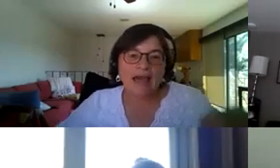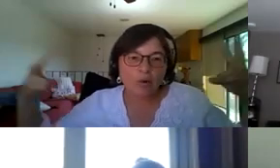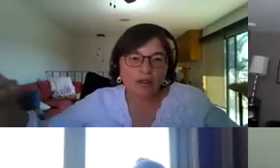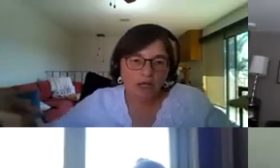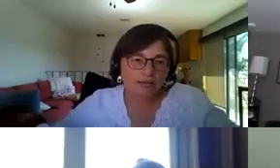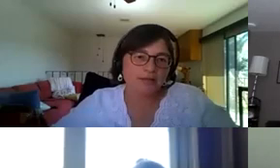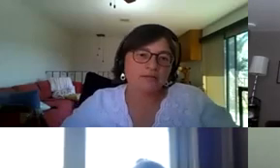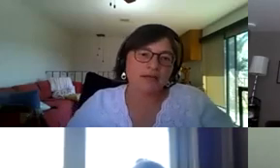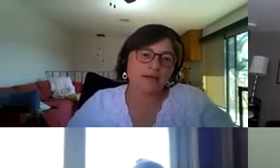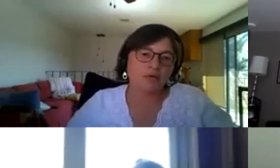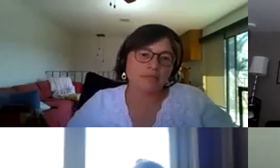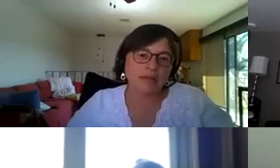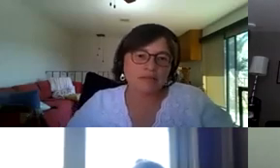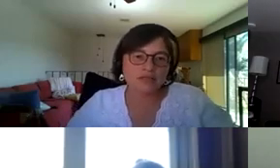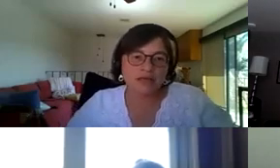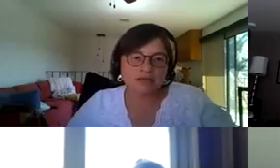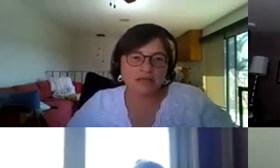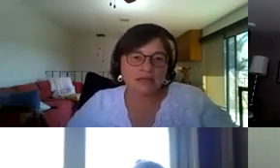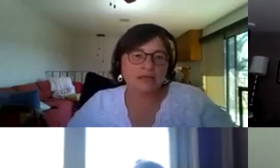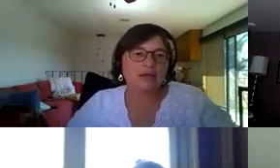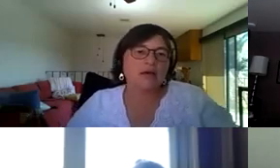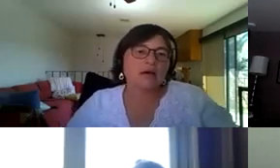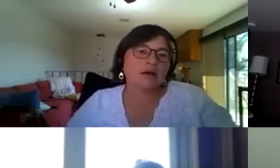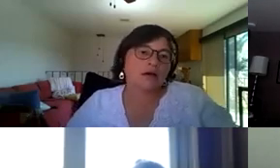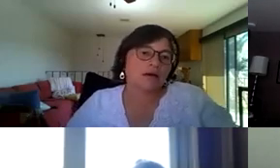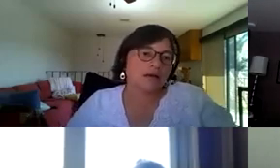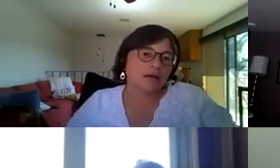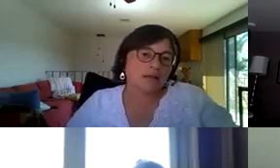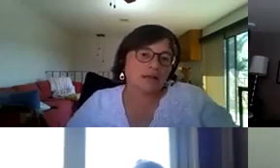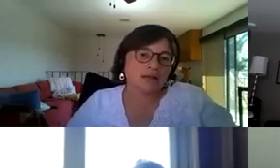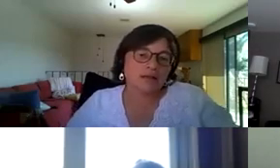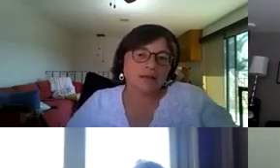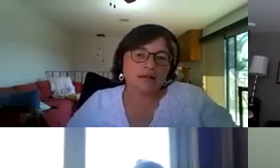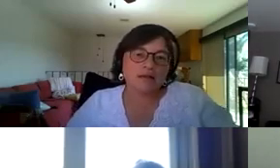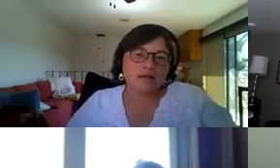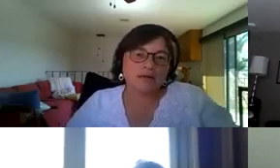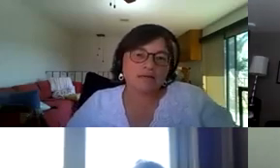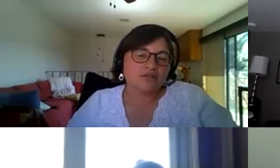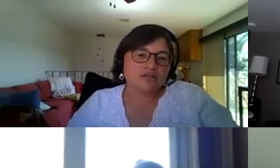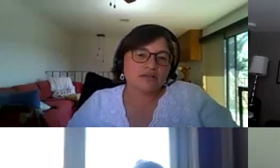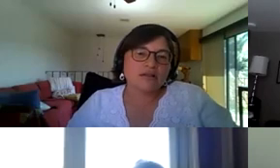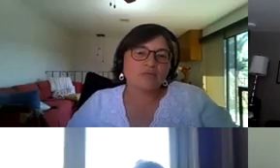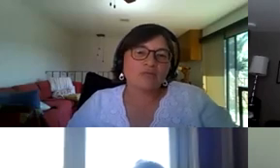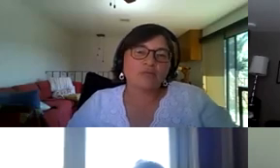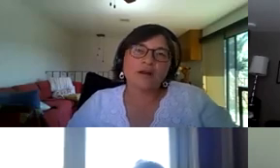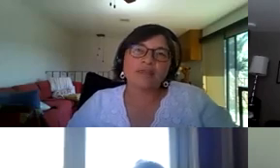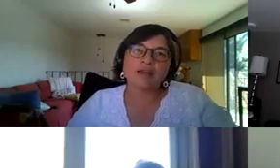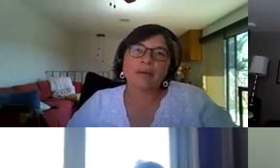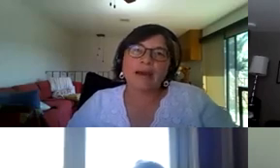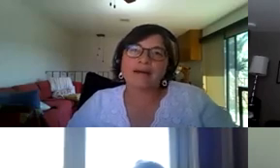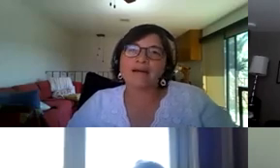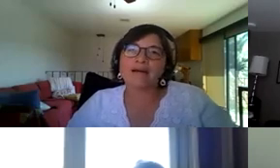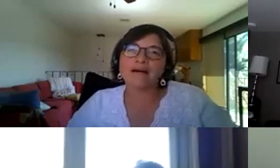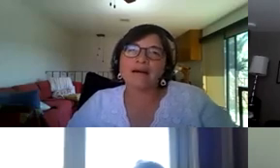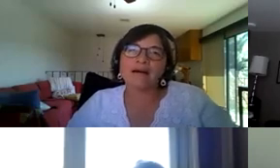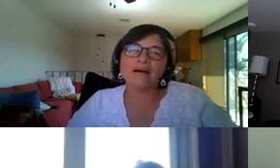was outlawed, right? And what message that's sending. And then, you know, just when I think